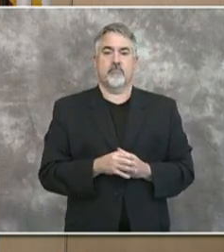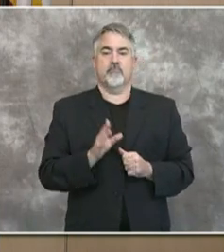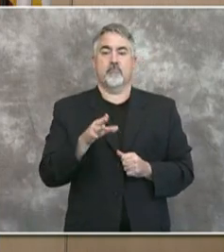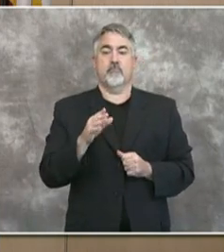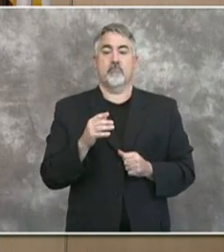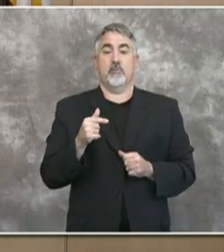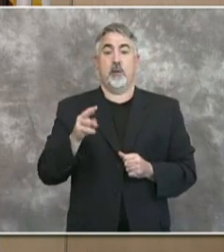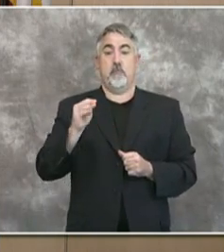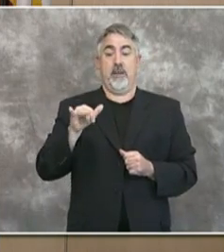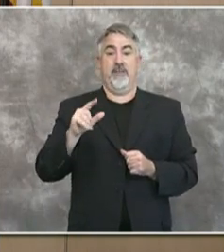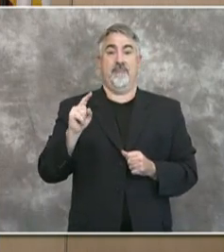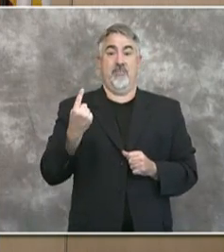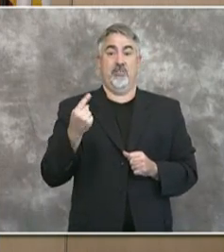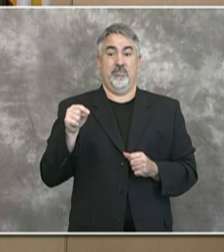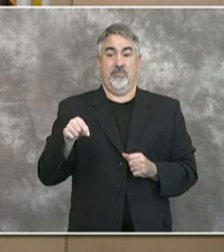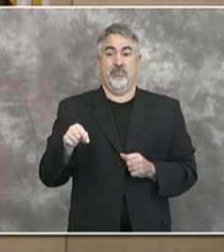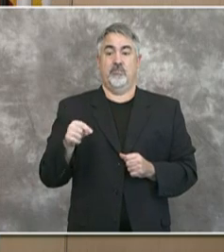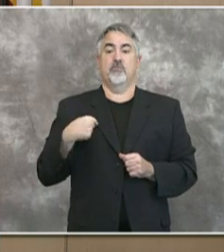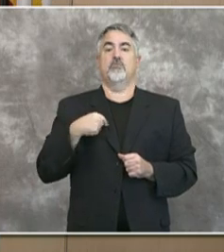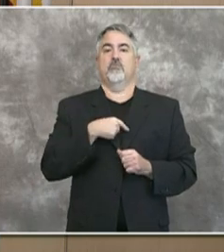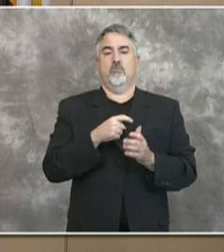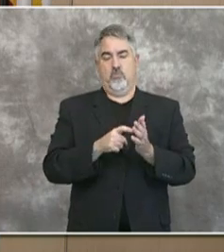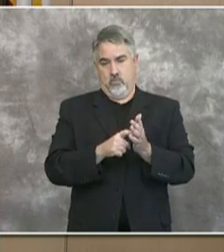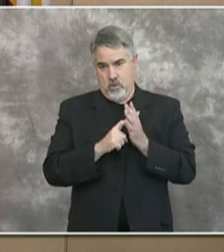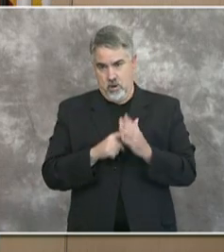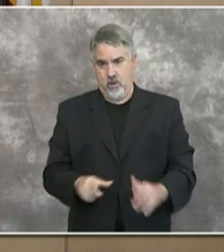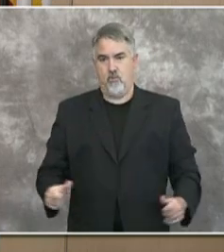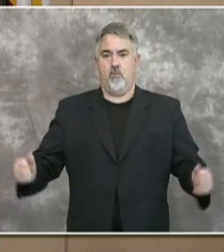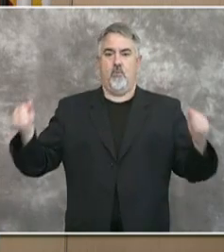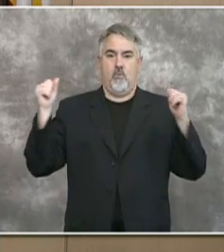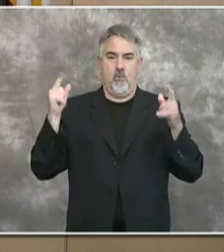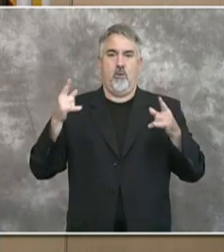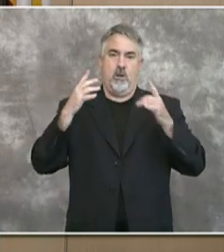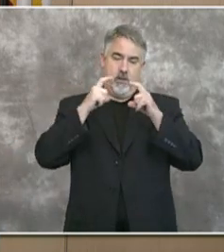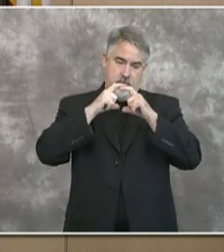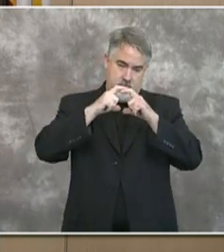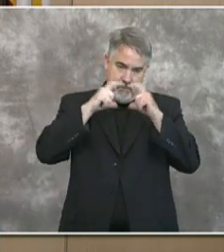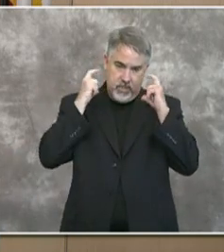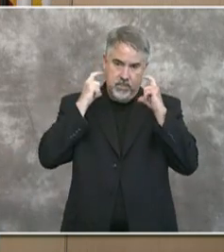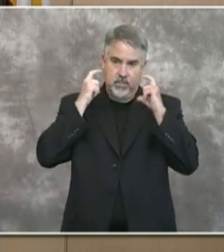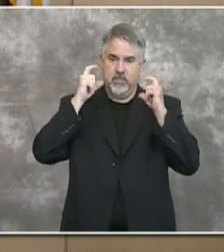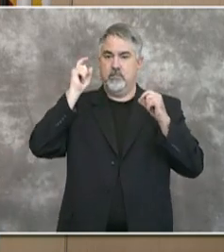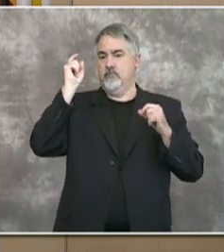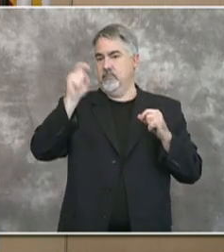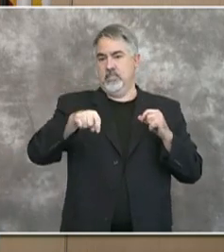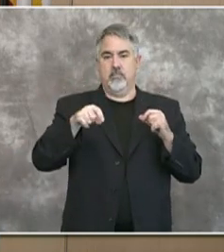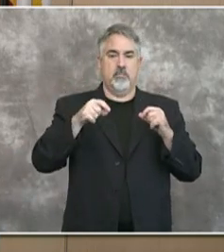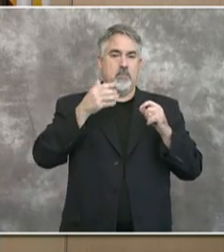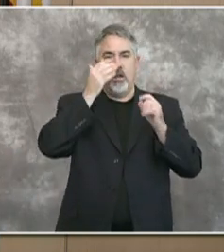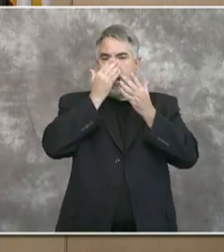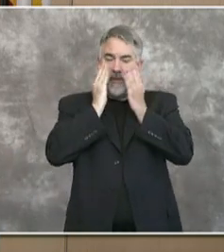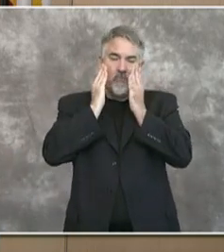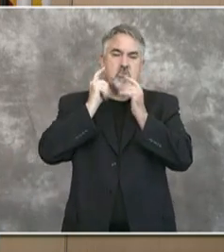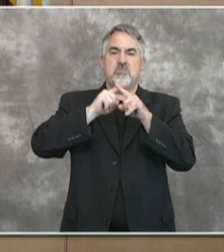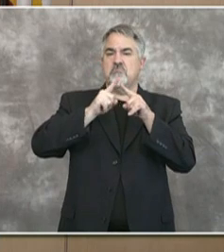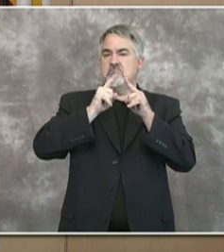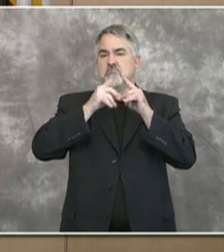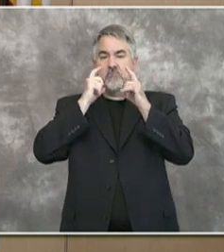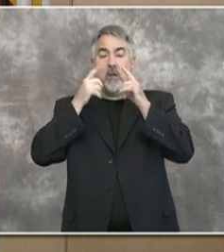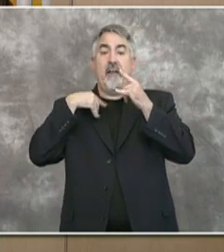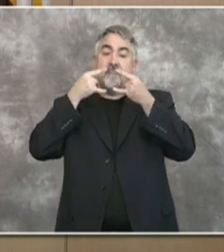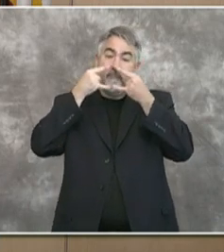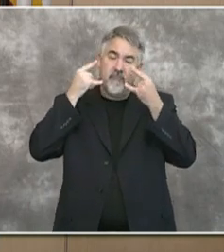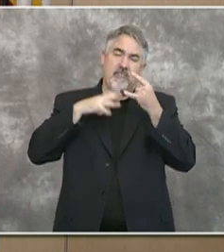require everyone to wear a mask or a face covering, not a mask, but a face covering when in